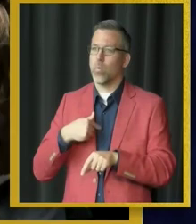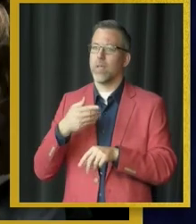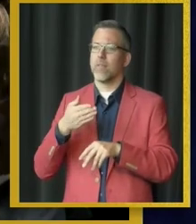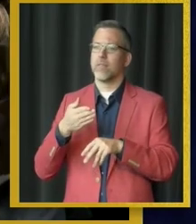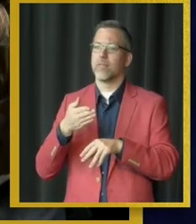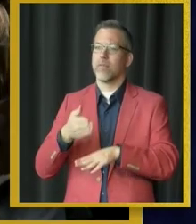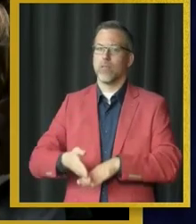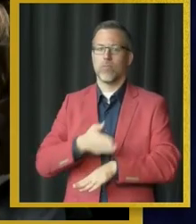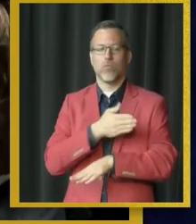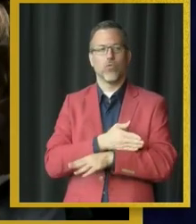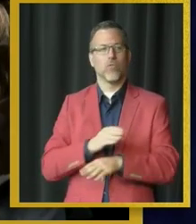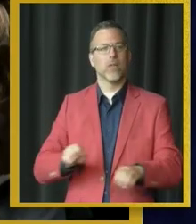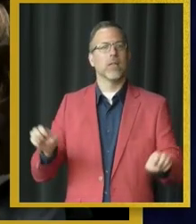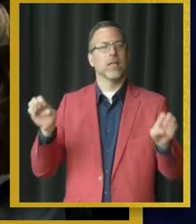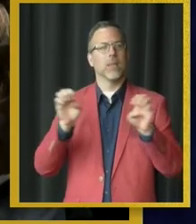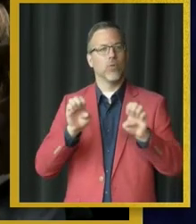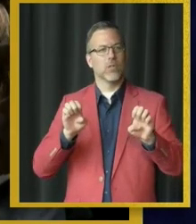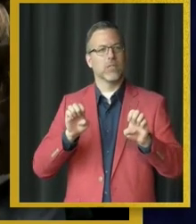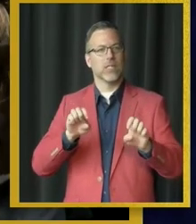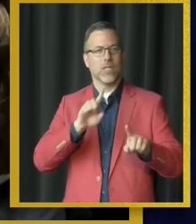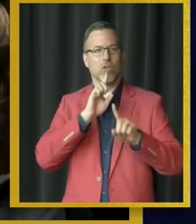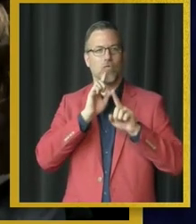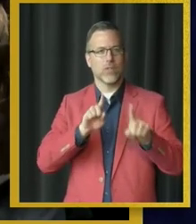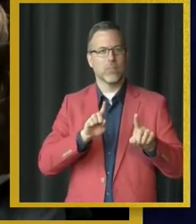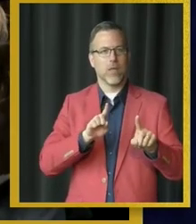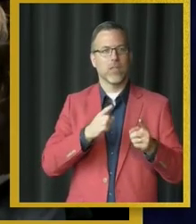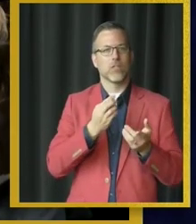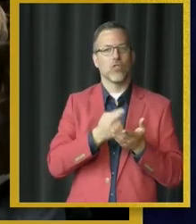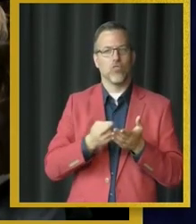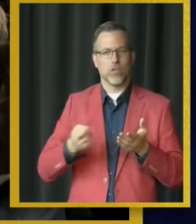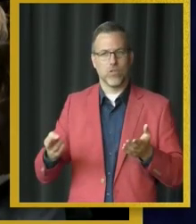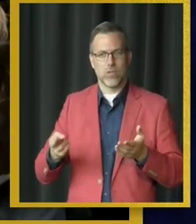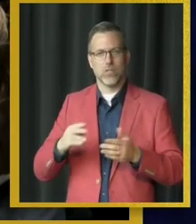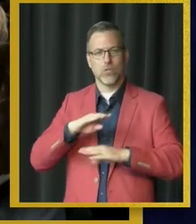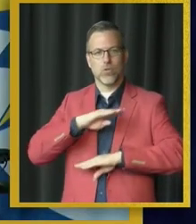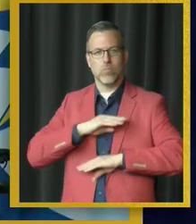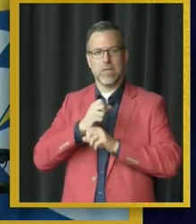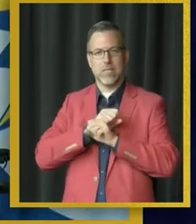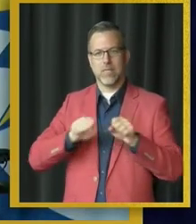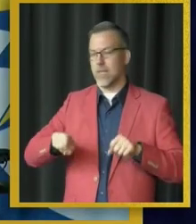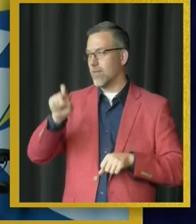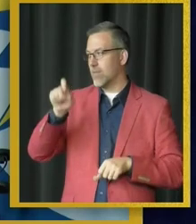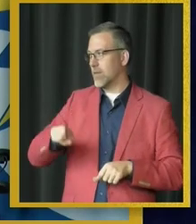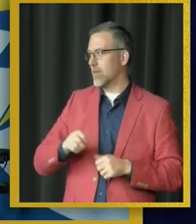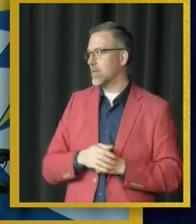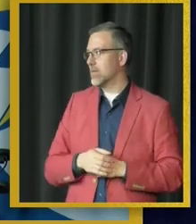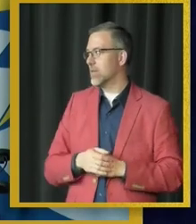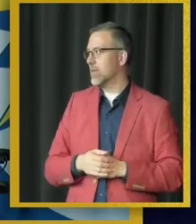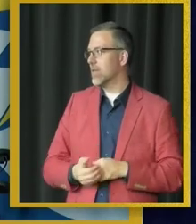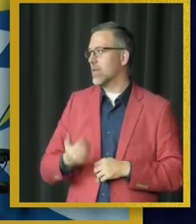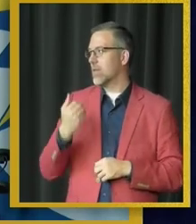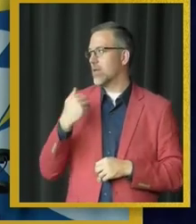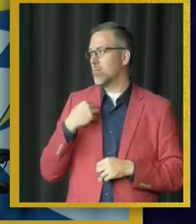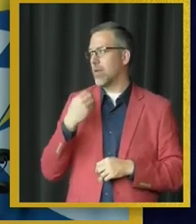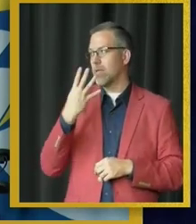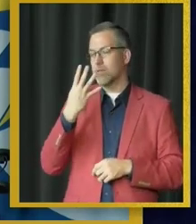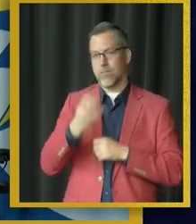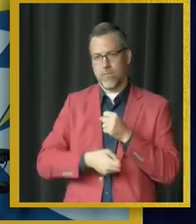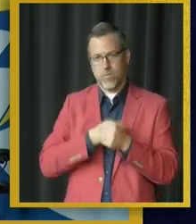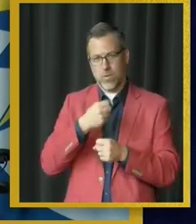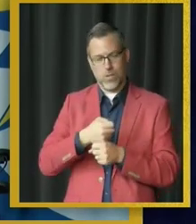emergency response resources to meet the safety needs of a growing city. Over 4 years, we have